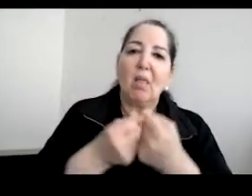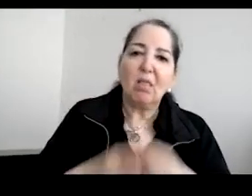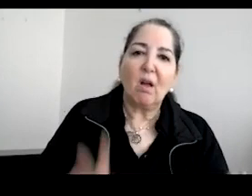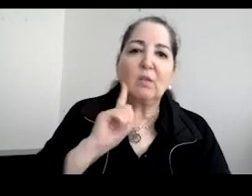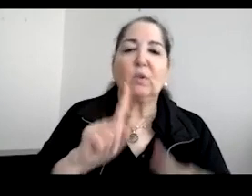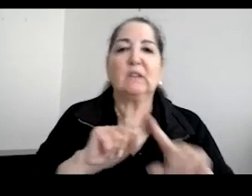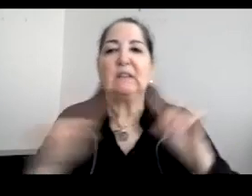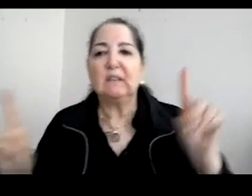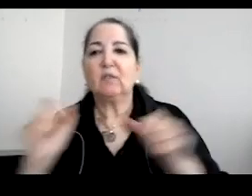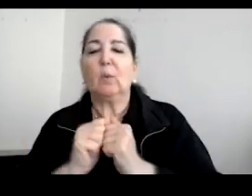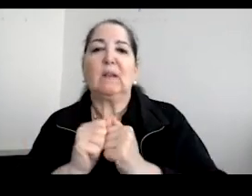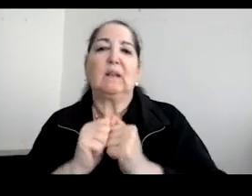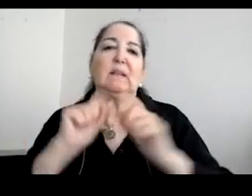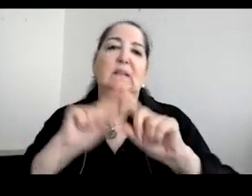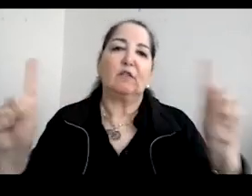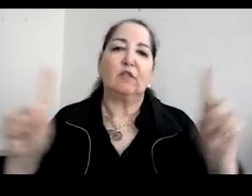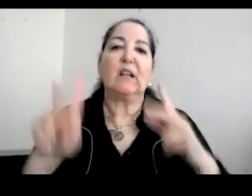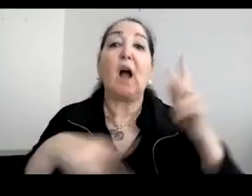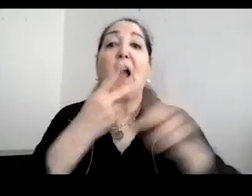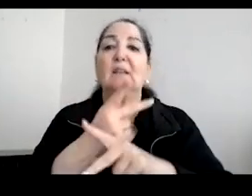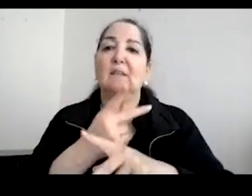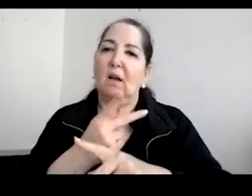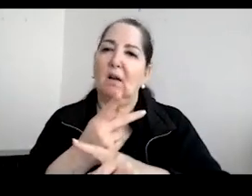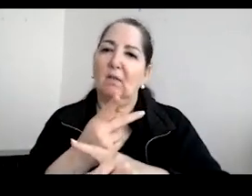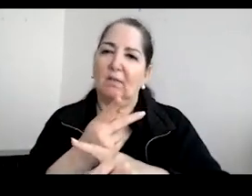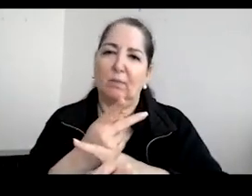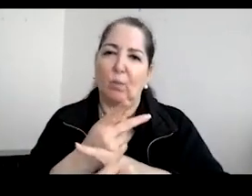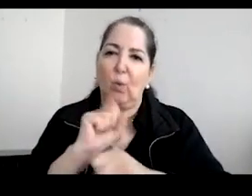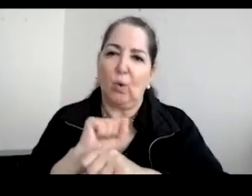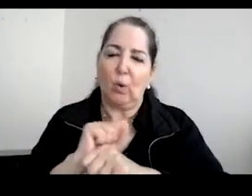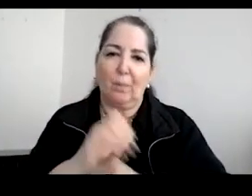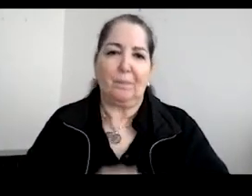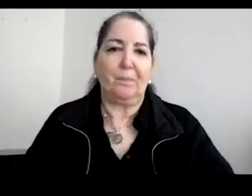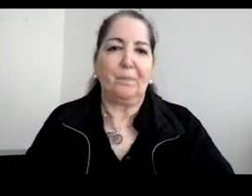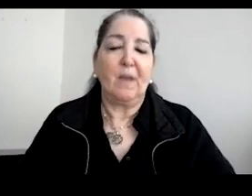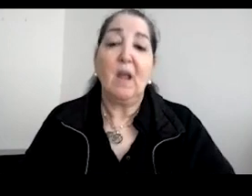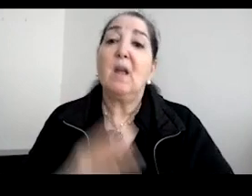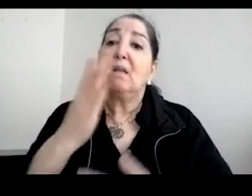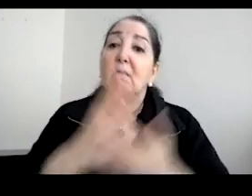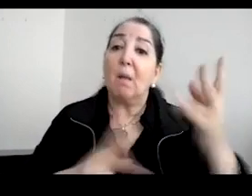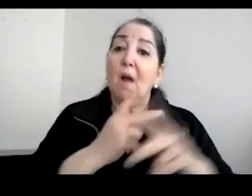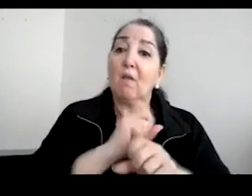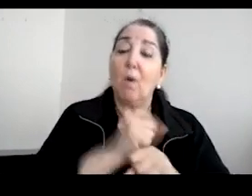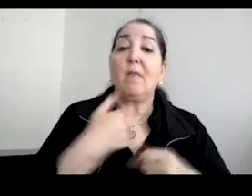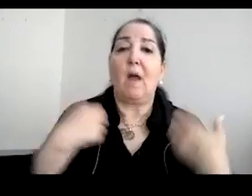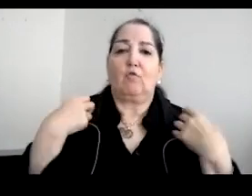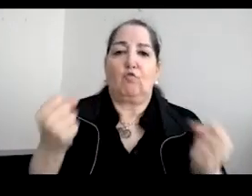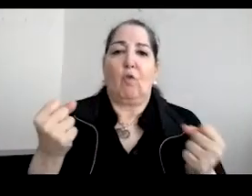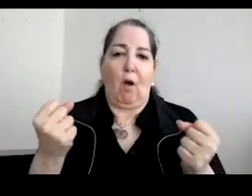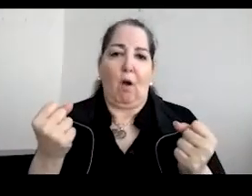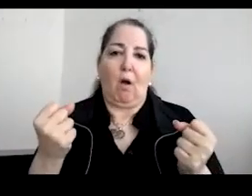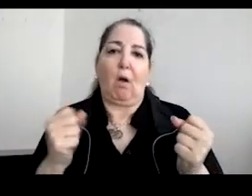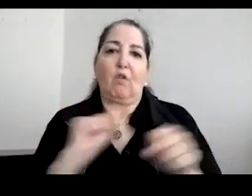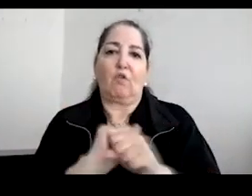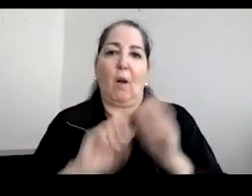different across different sorts of industry. So in some industries, there was pretty strong job growth. So leisure and hospitality led the